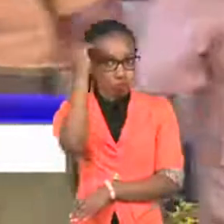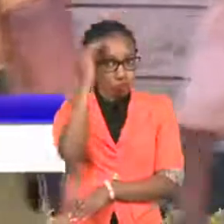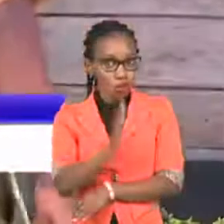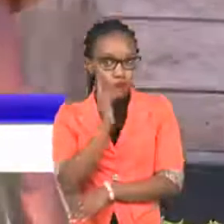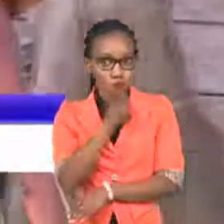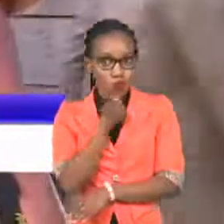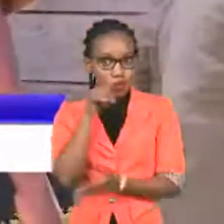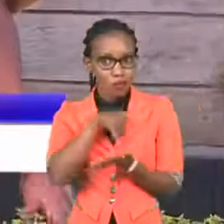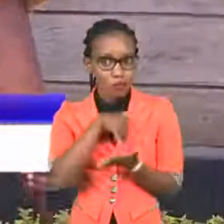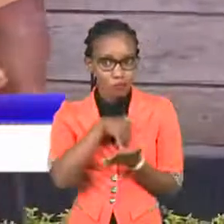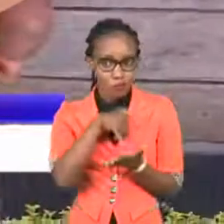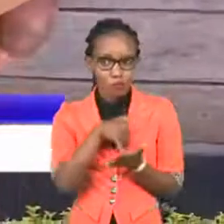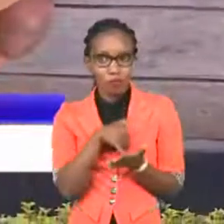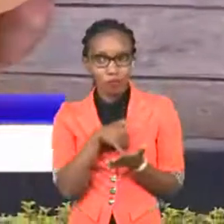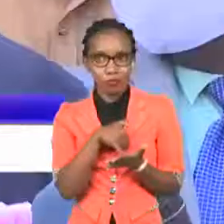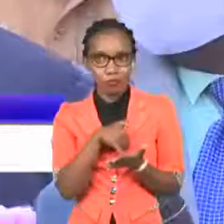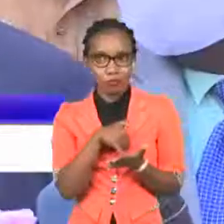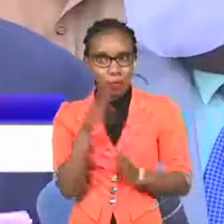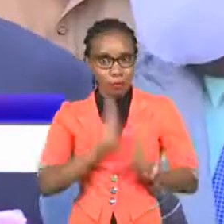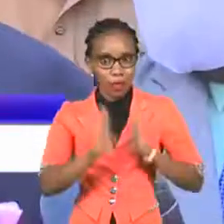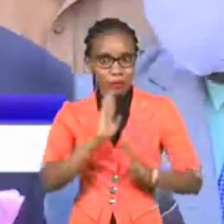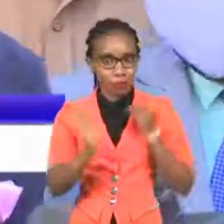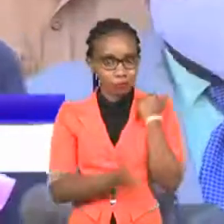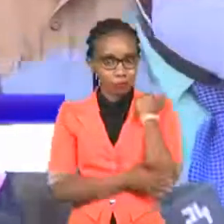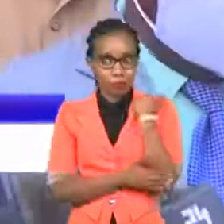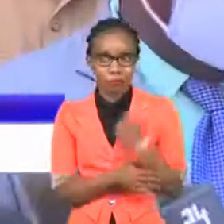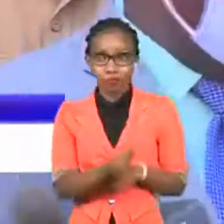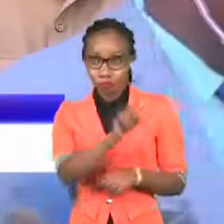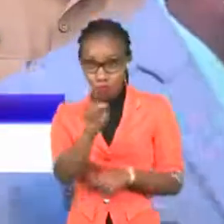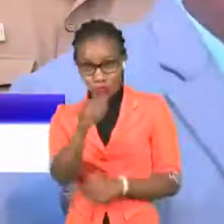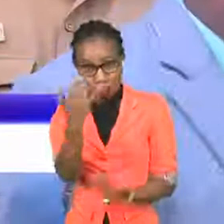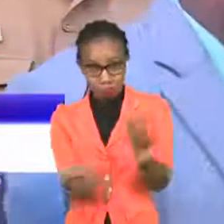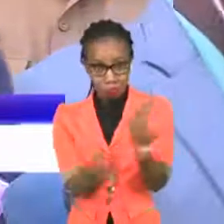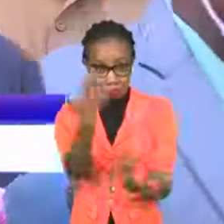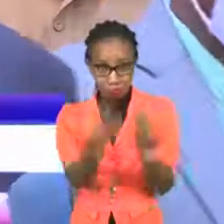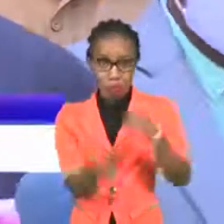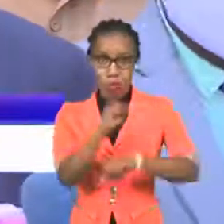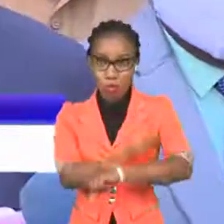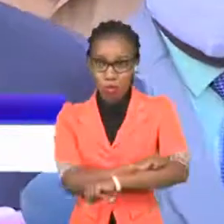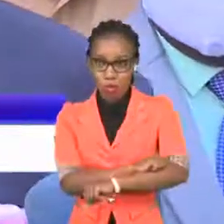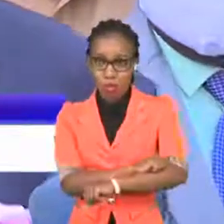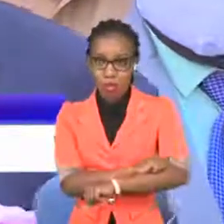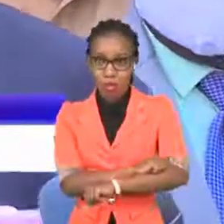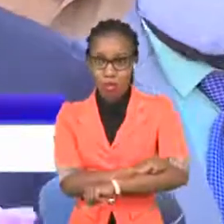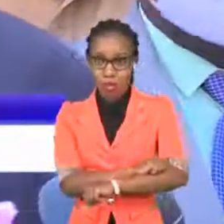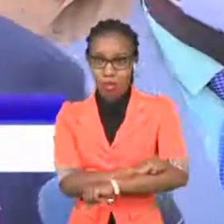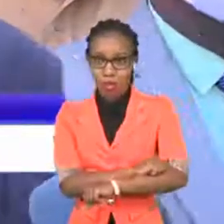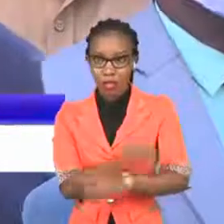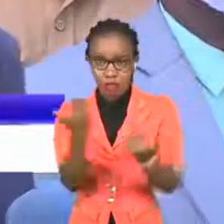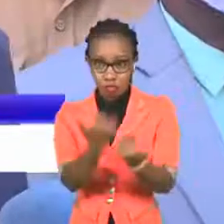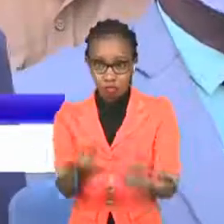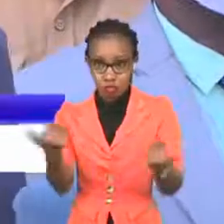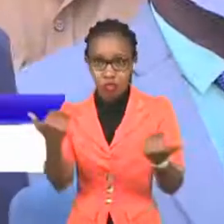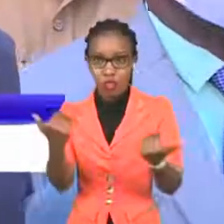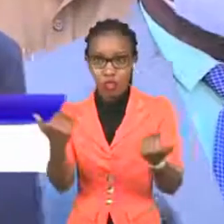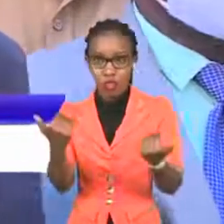will be caught in such barbaric act. You burn the school, the children's parents shall be